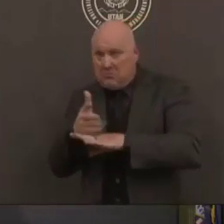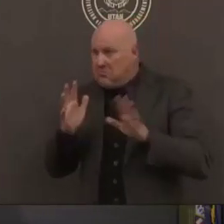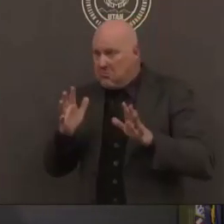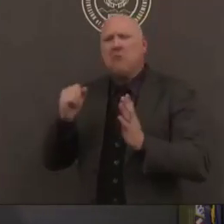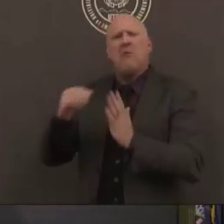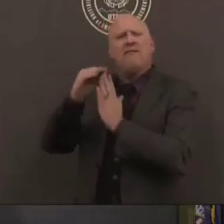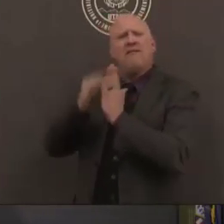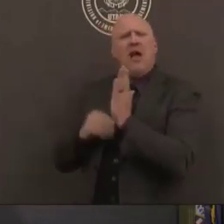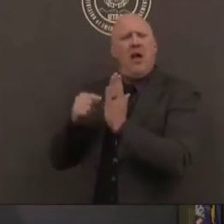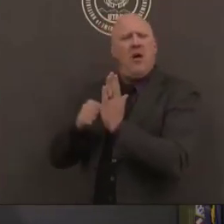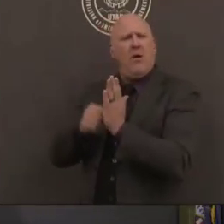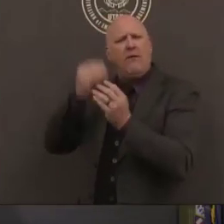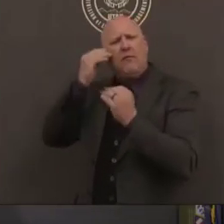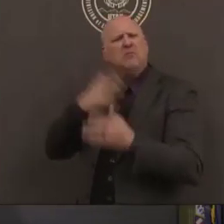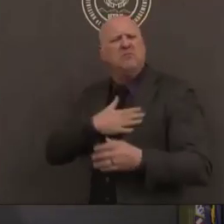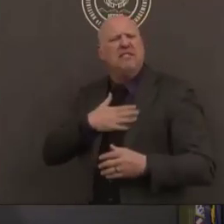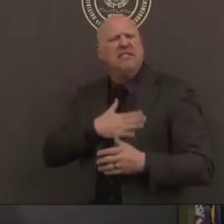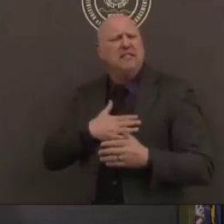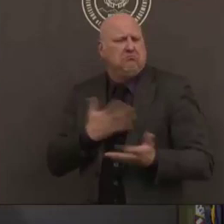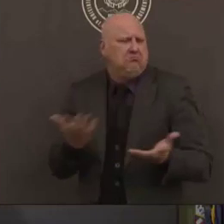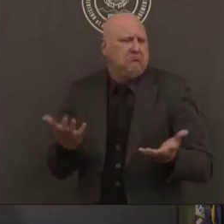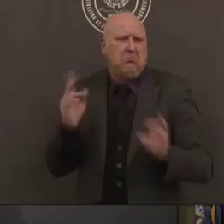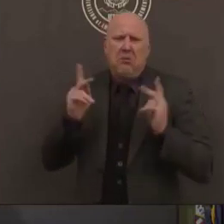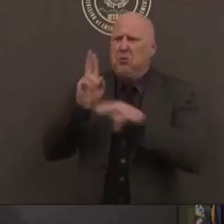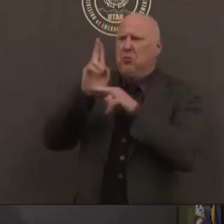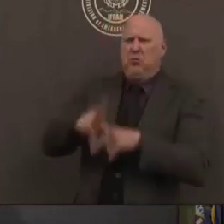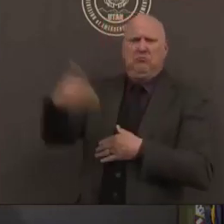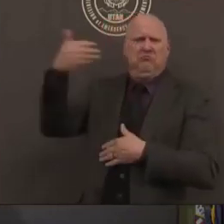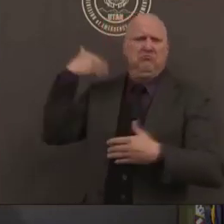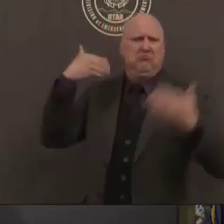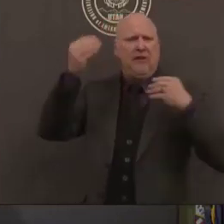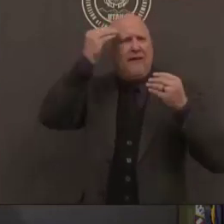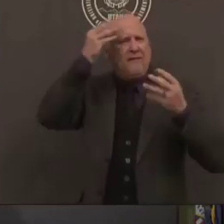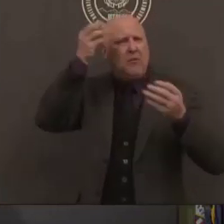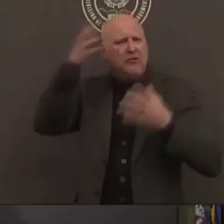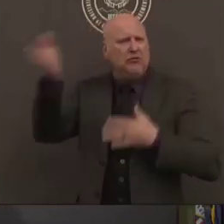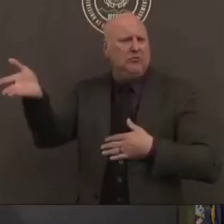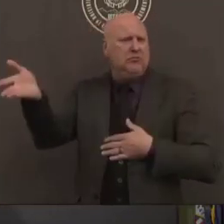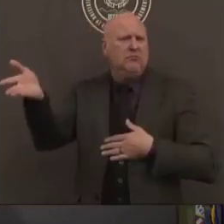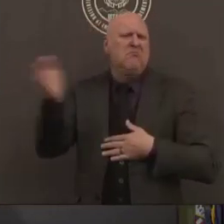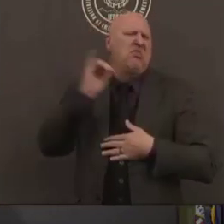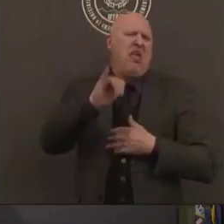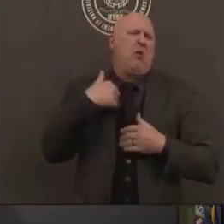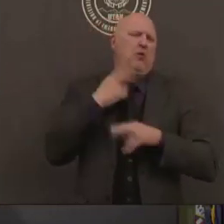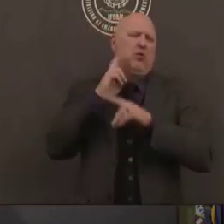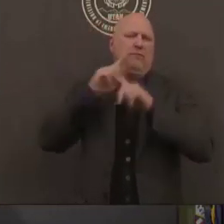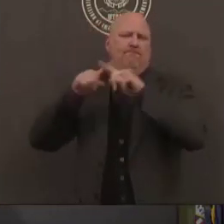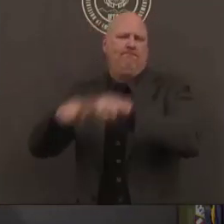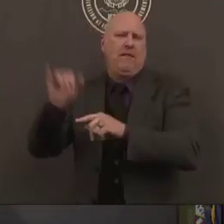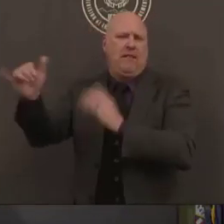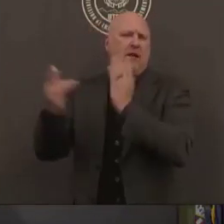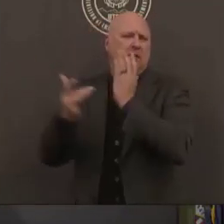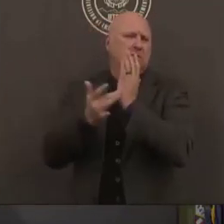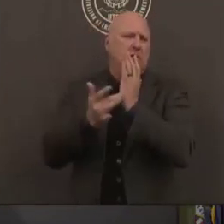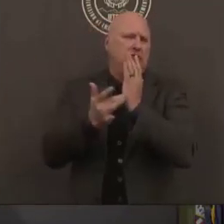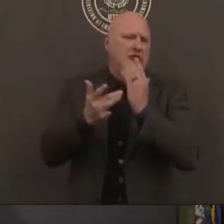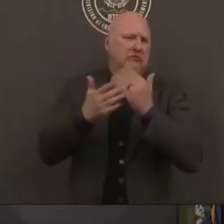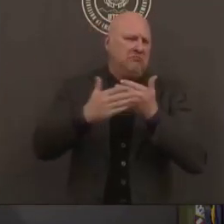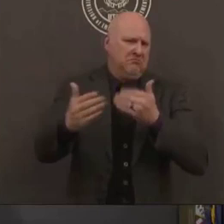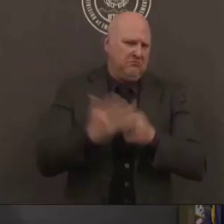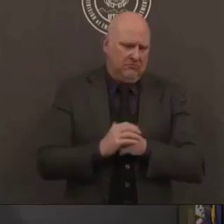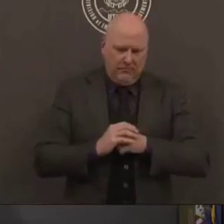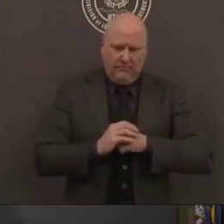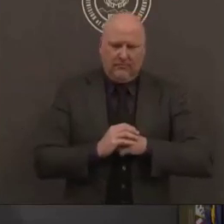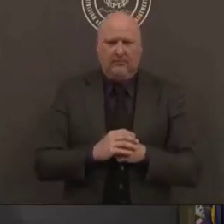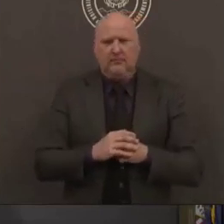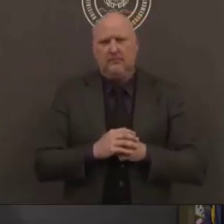state line areas. And that's how people will be receiving that invitation to participate in the health declaration.